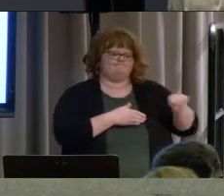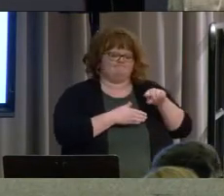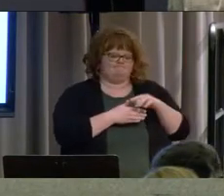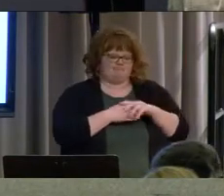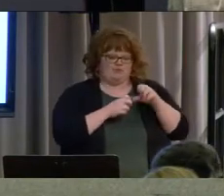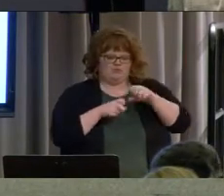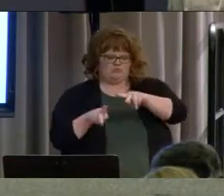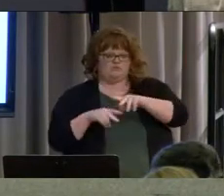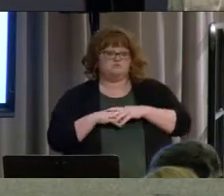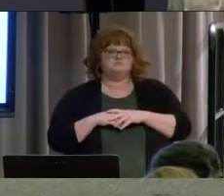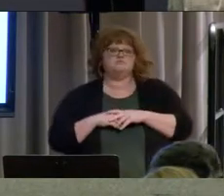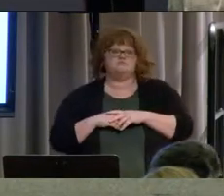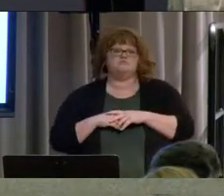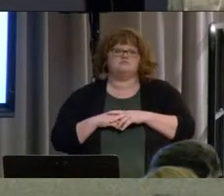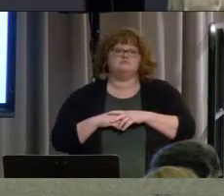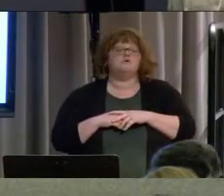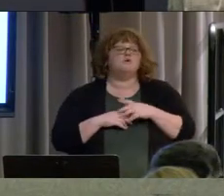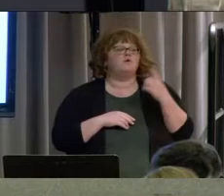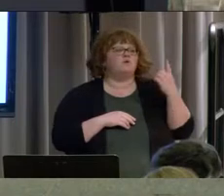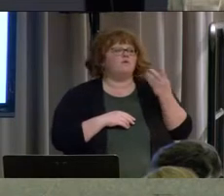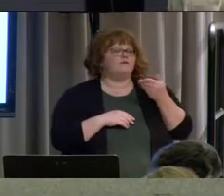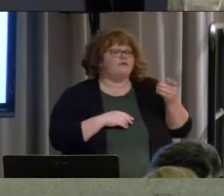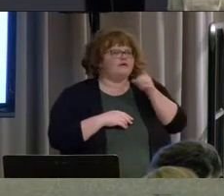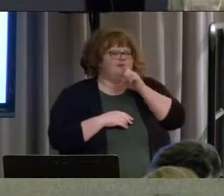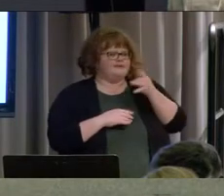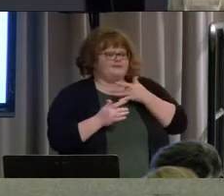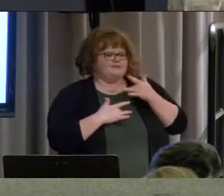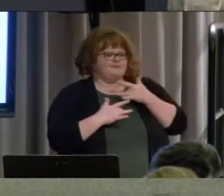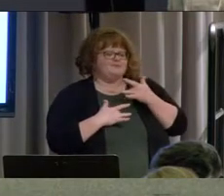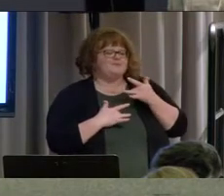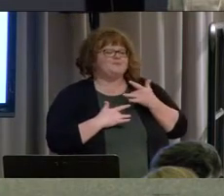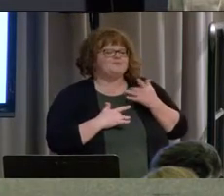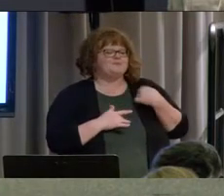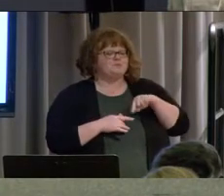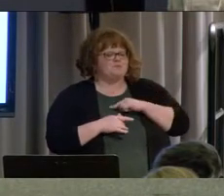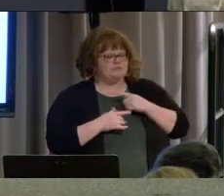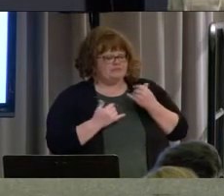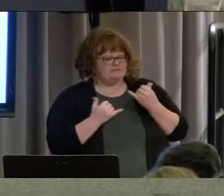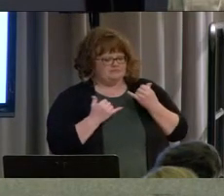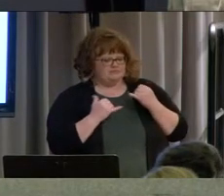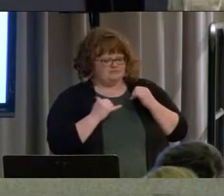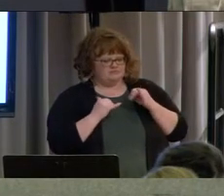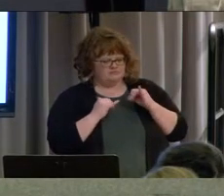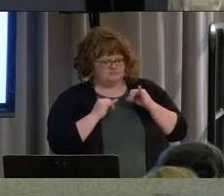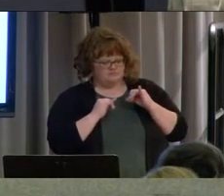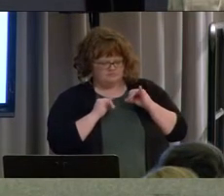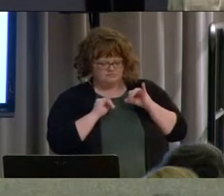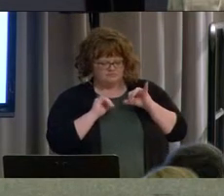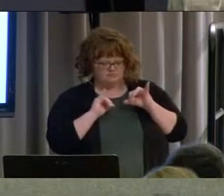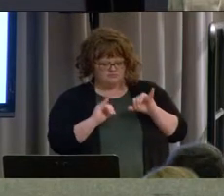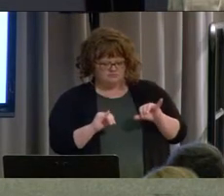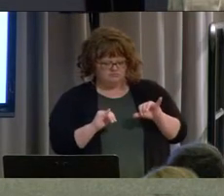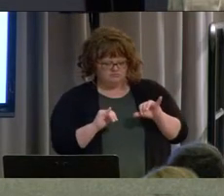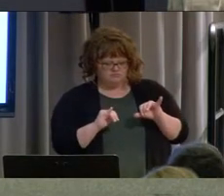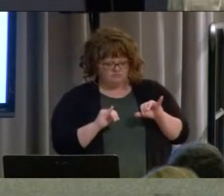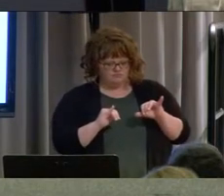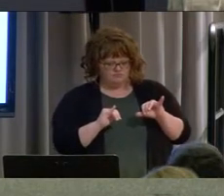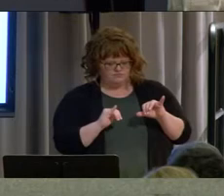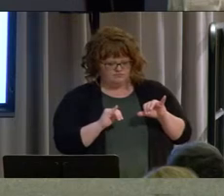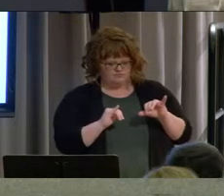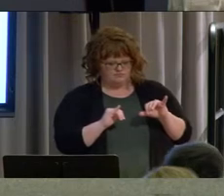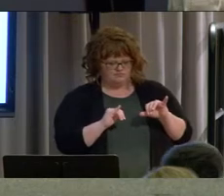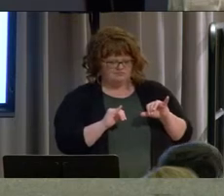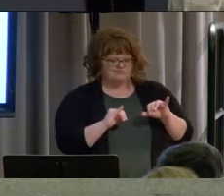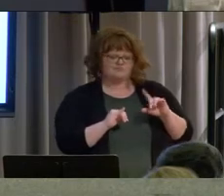thing that does concern me is that we still seem to be talking with